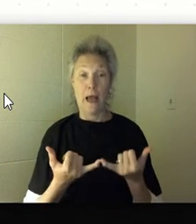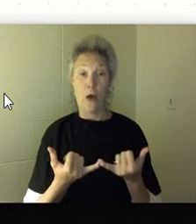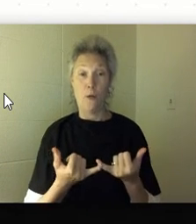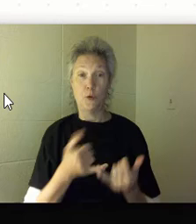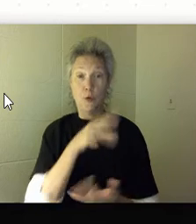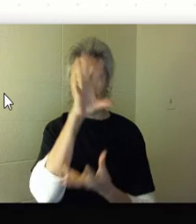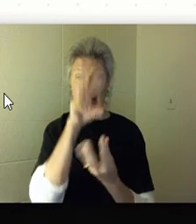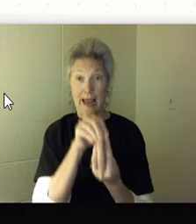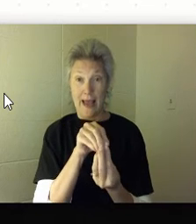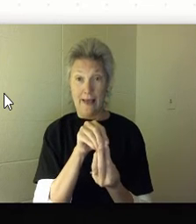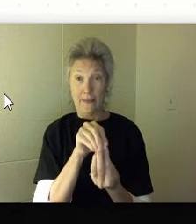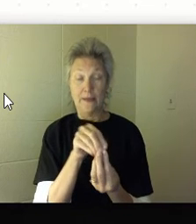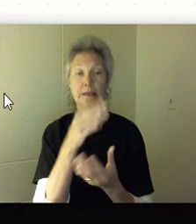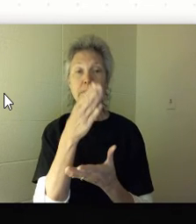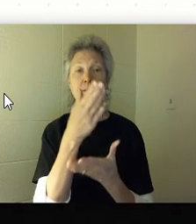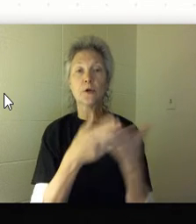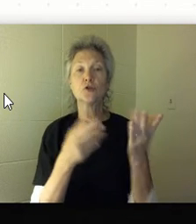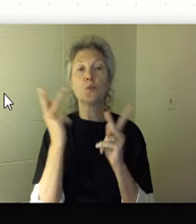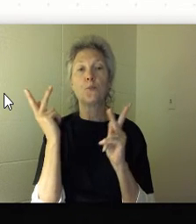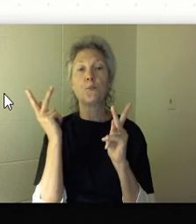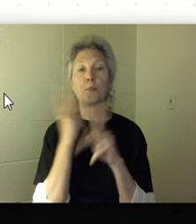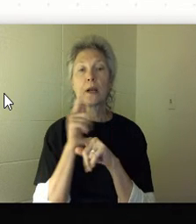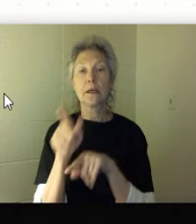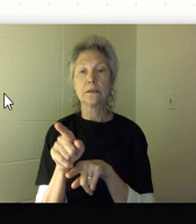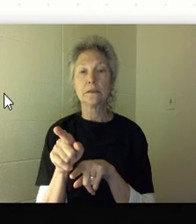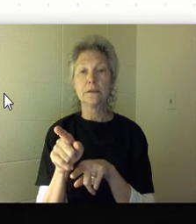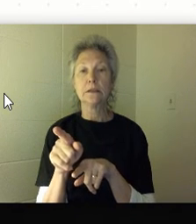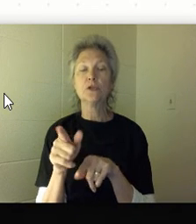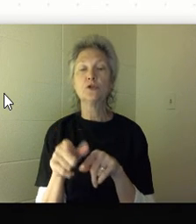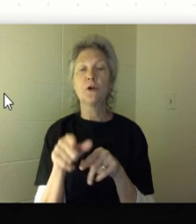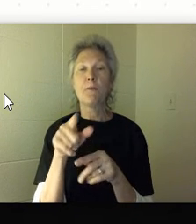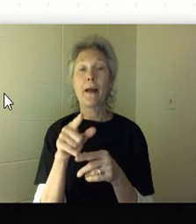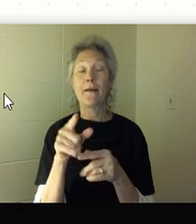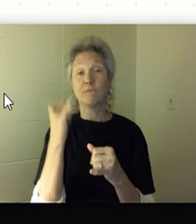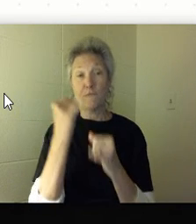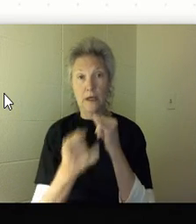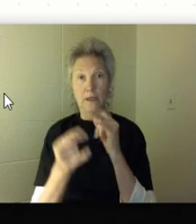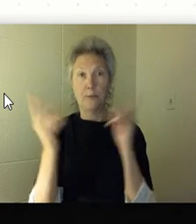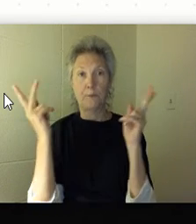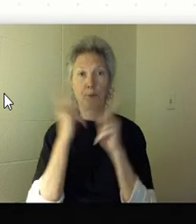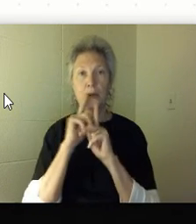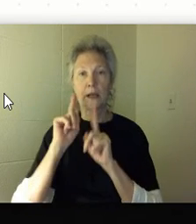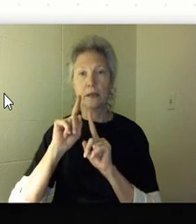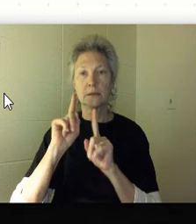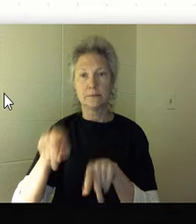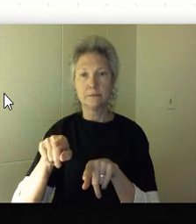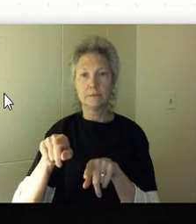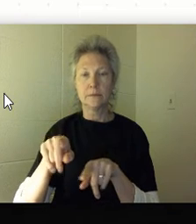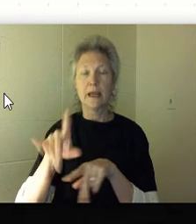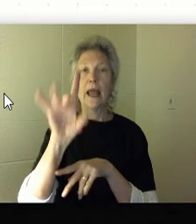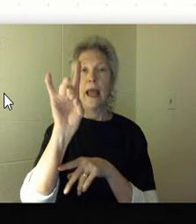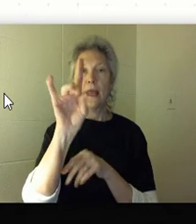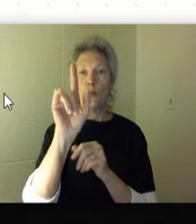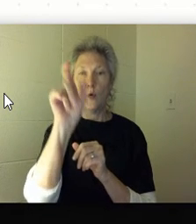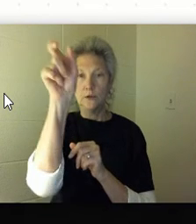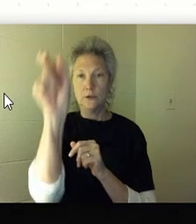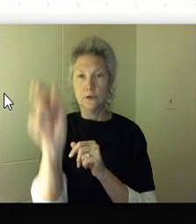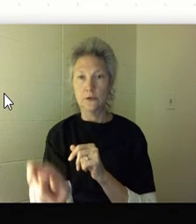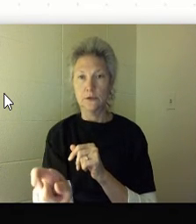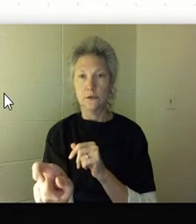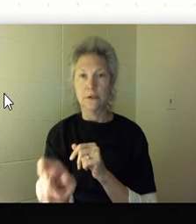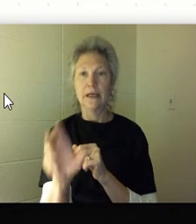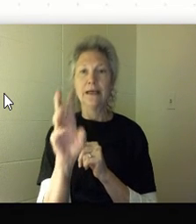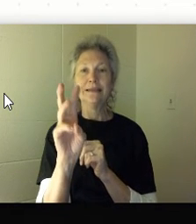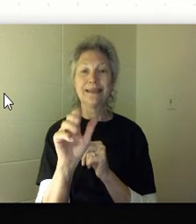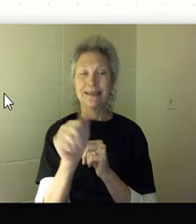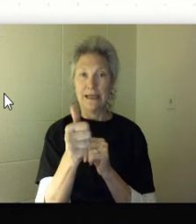to add these partial products together to get my final product. So I see 8 ones, and I have